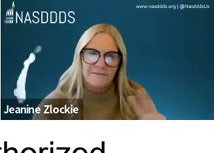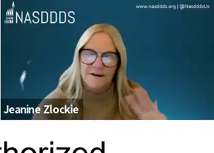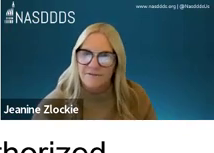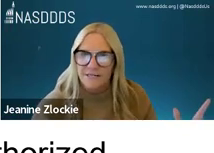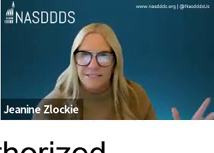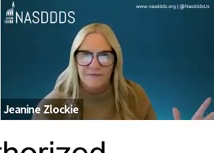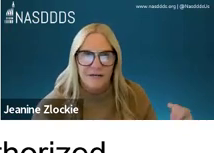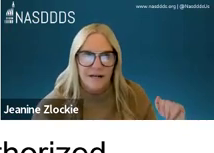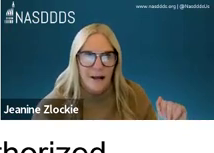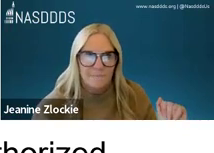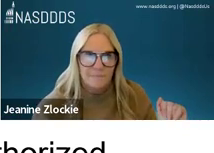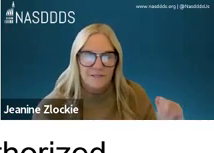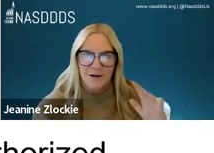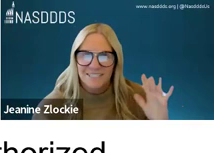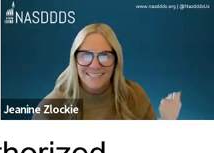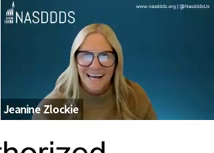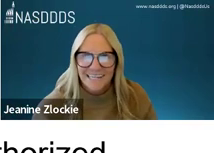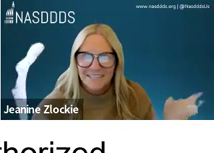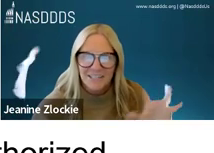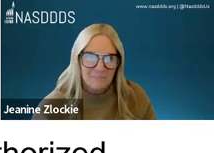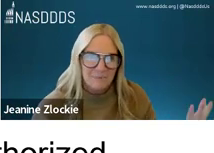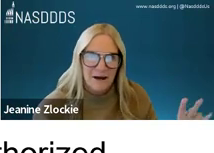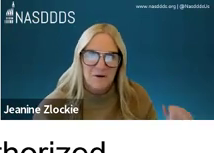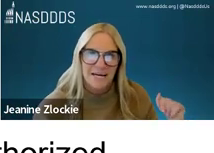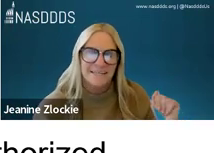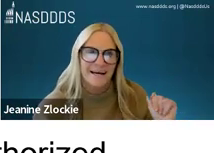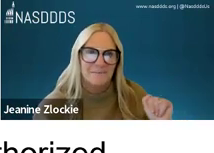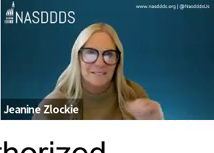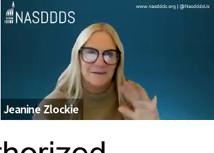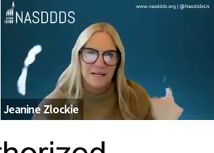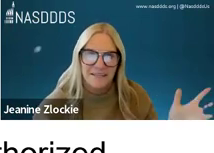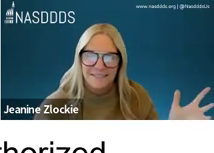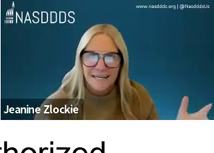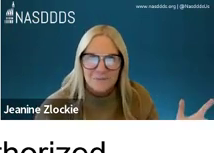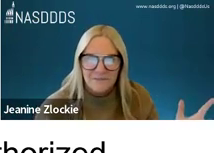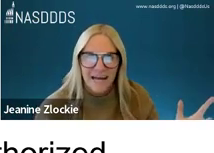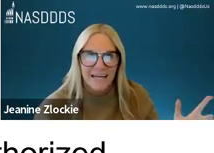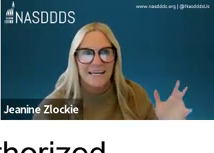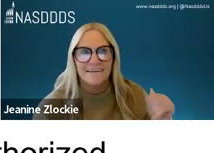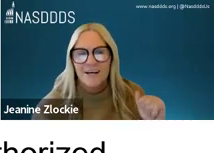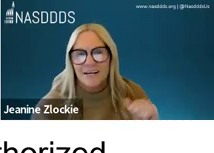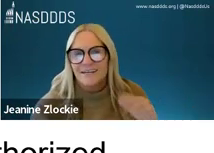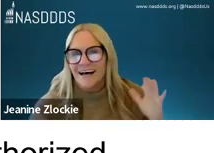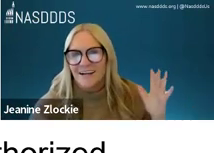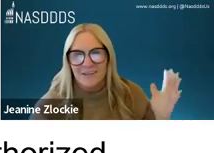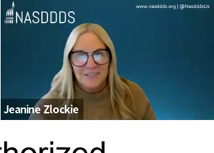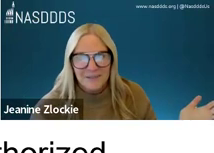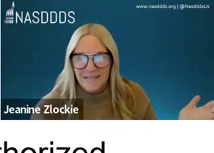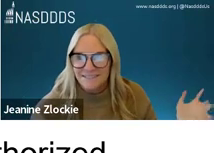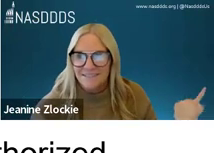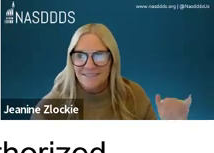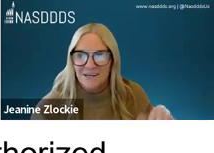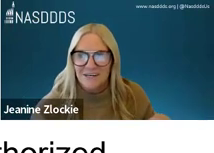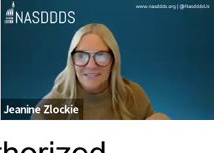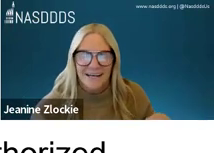country are very, very different. It's always exciting to jump in on one, see what a state's providing, learn